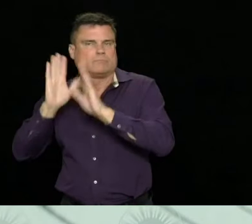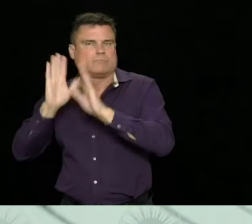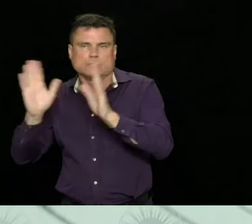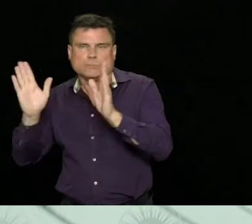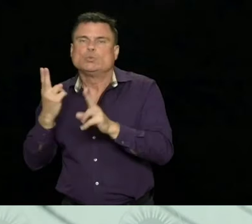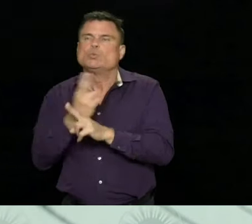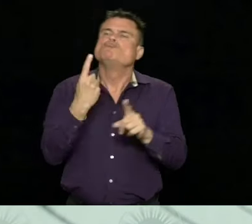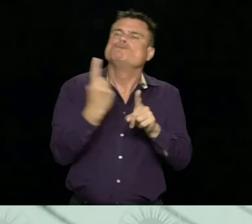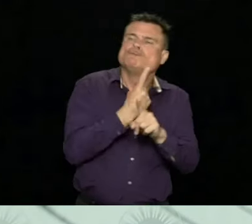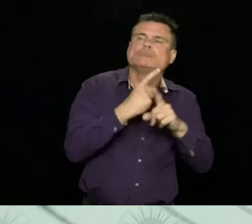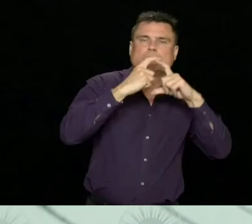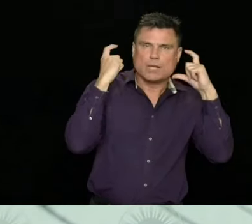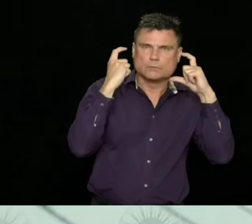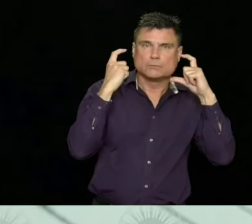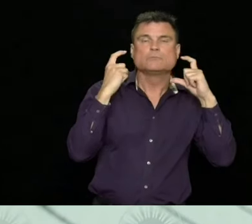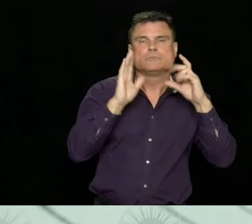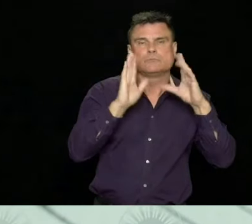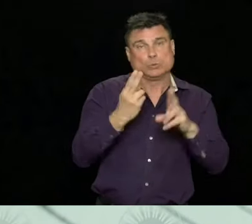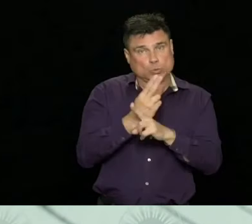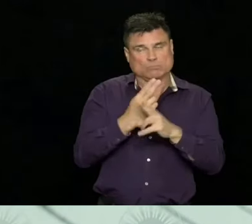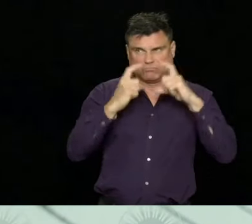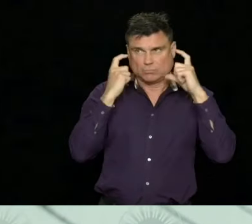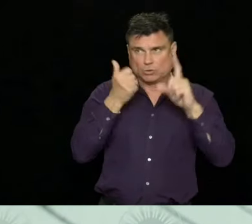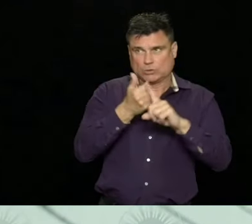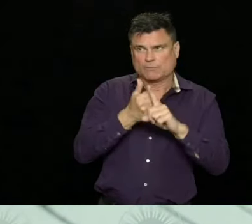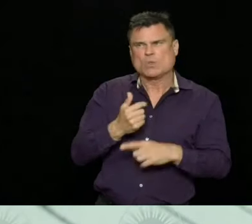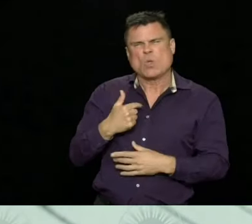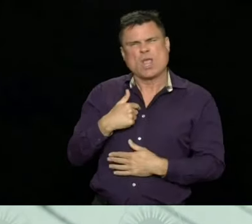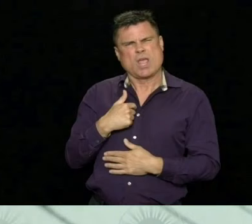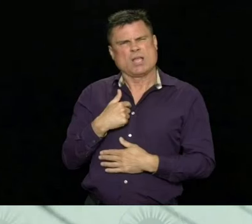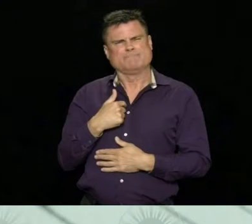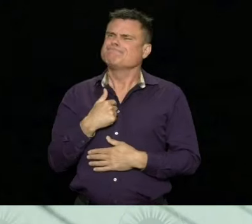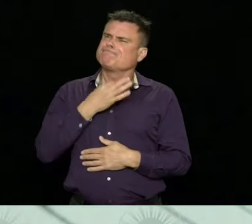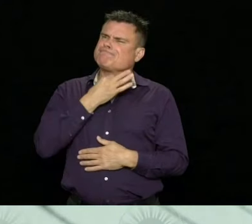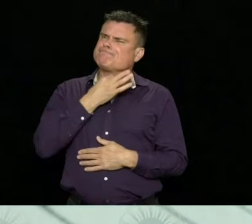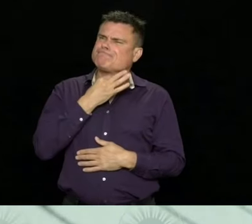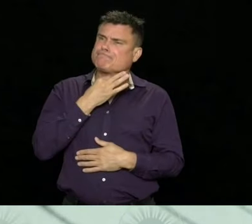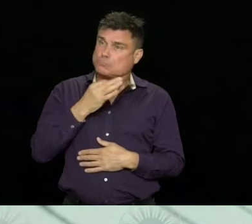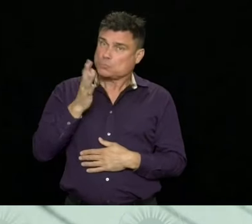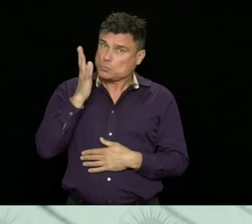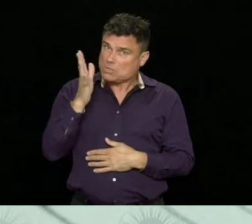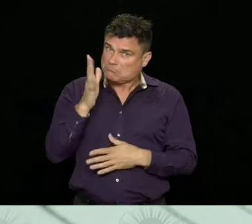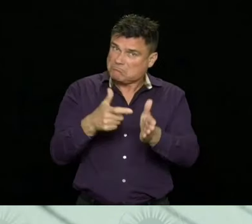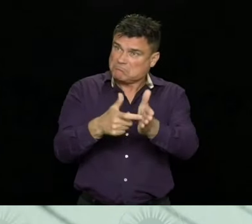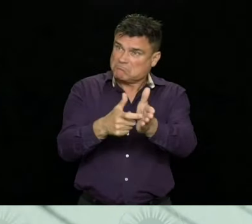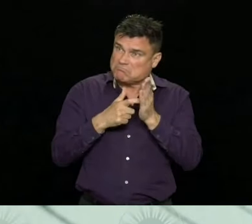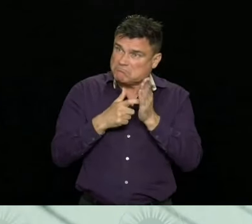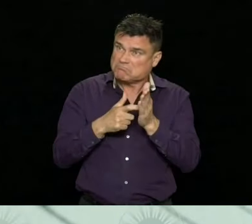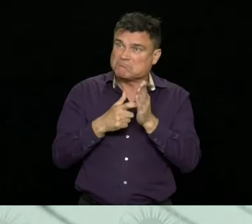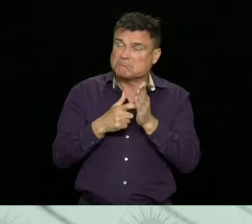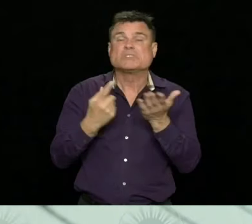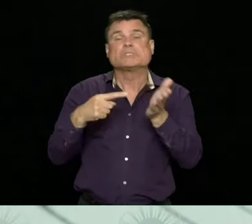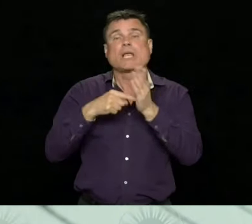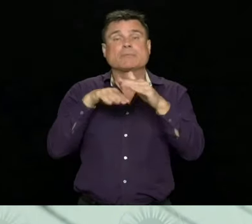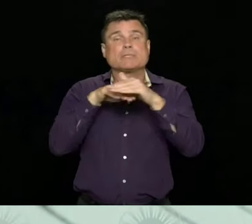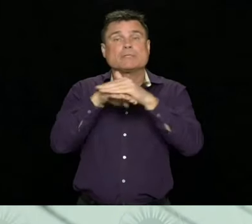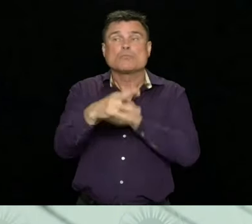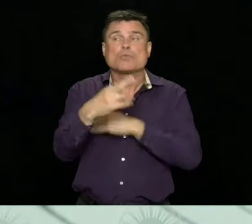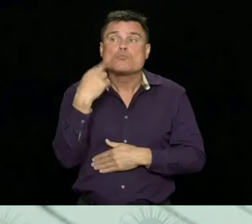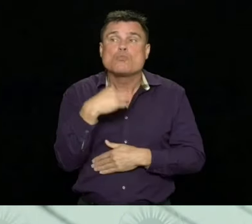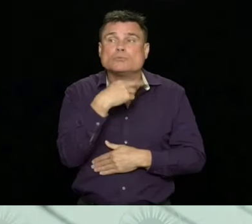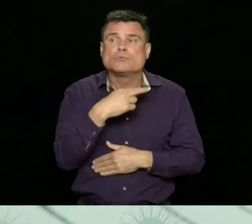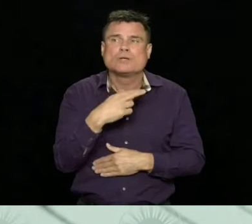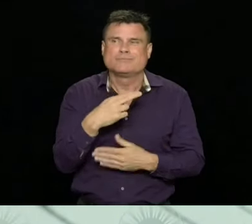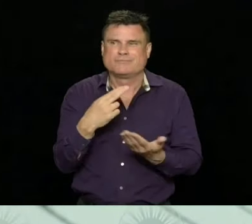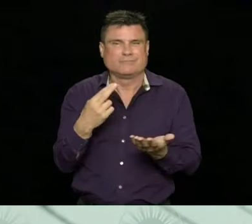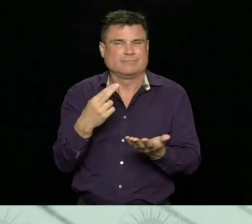it mandatory that in some businesses, like, say, restaurants, where it's not going to be possible for people to be 6 feet apart, that the